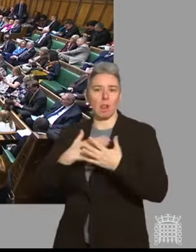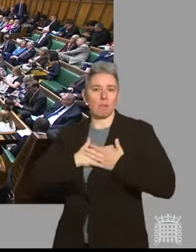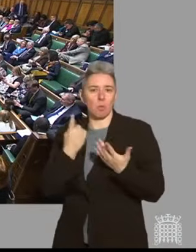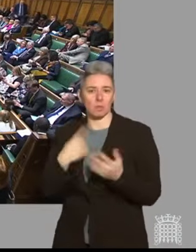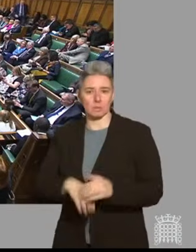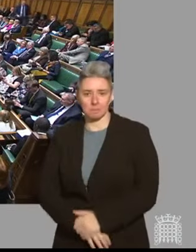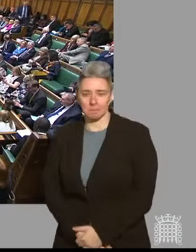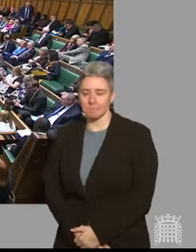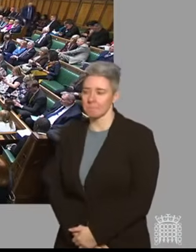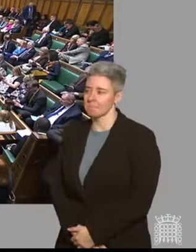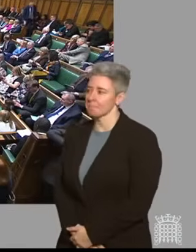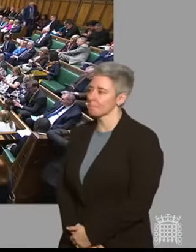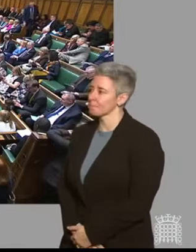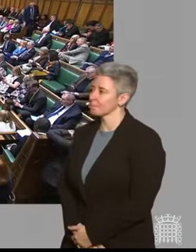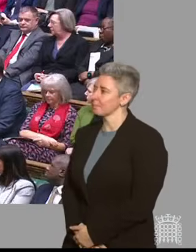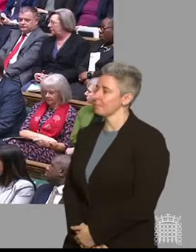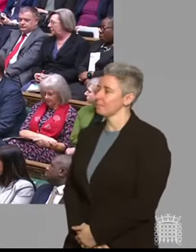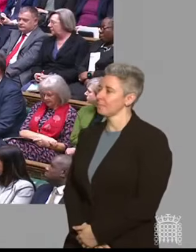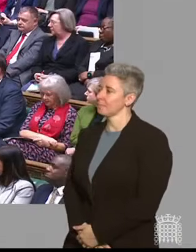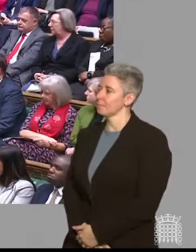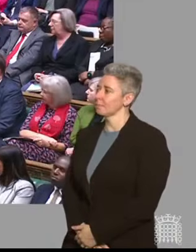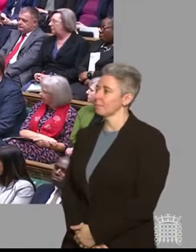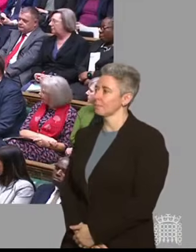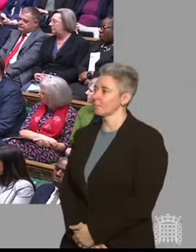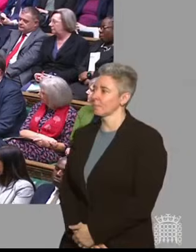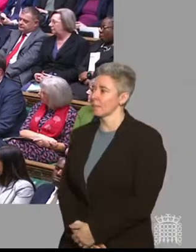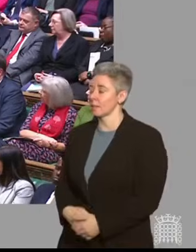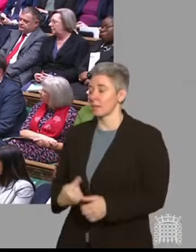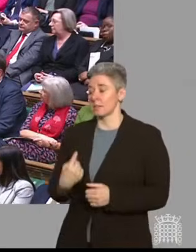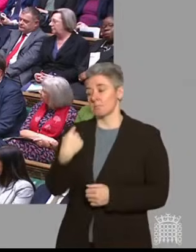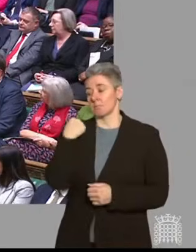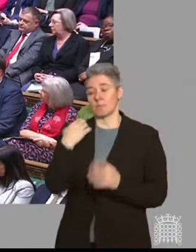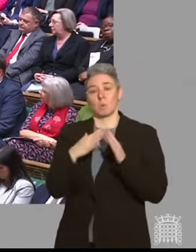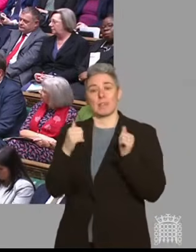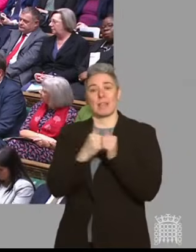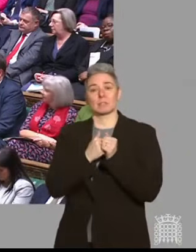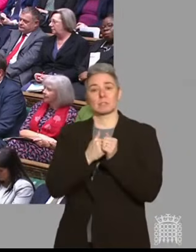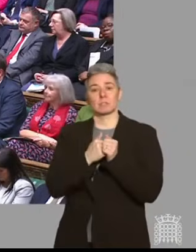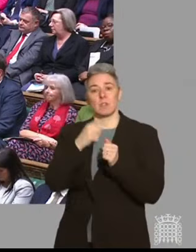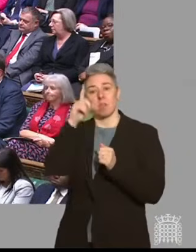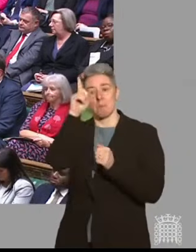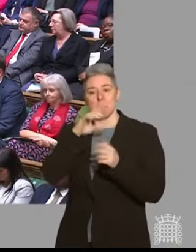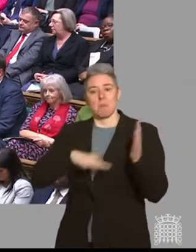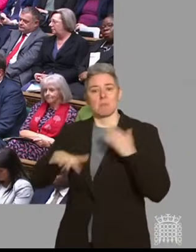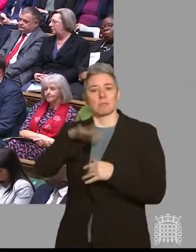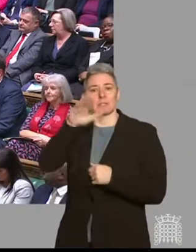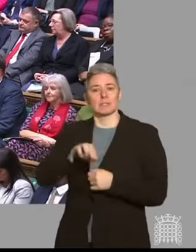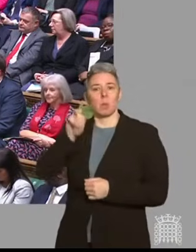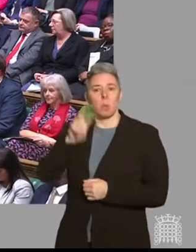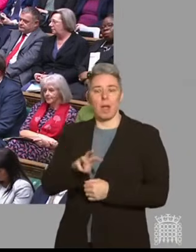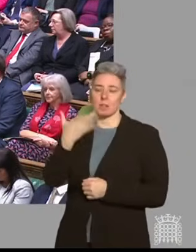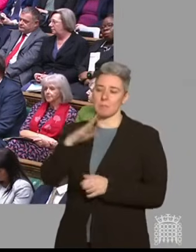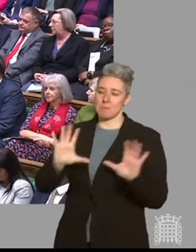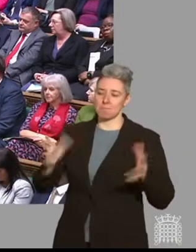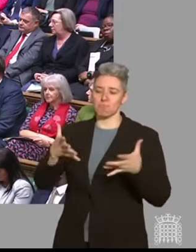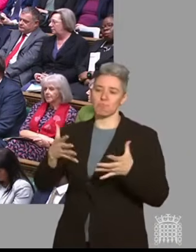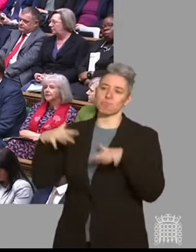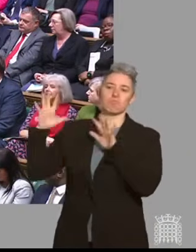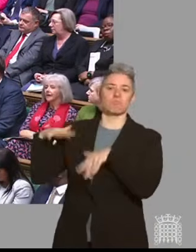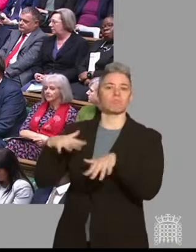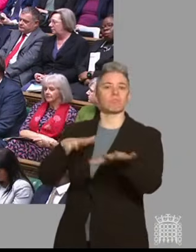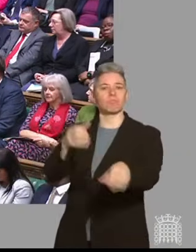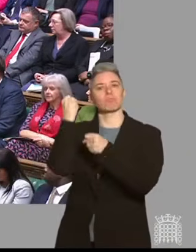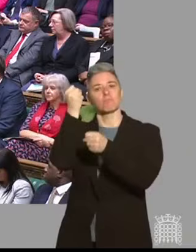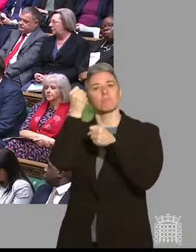in support of their steel industry, following the government's grubby deal with Tata that is now placing thousands of jobs at